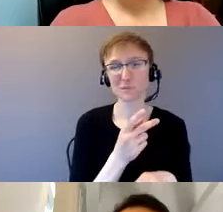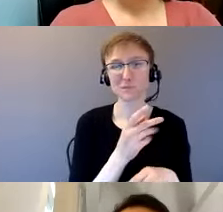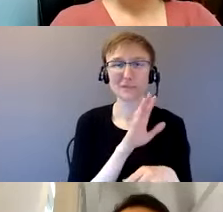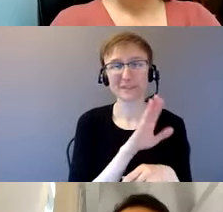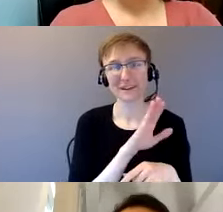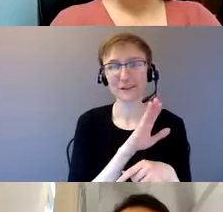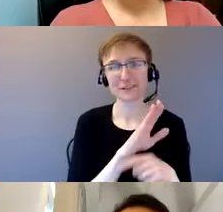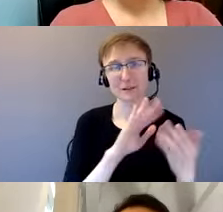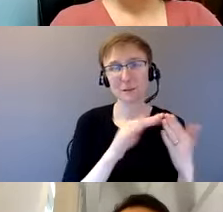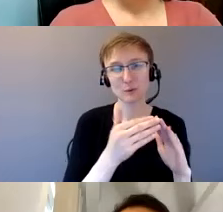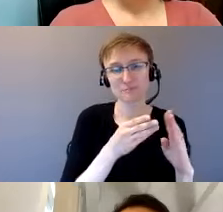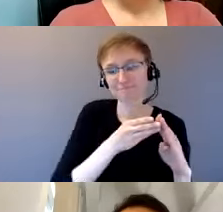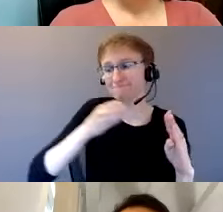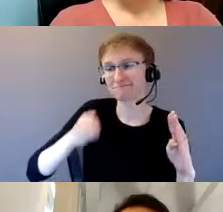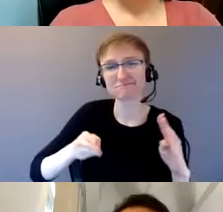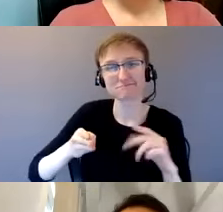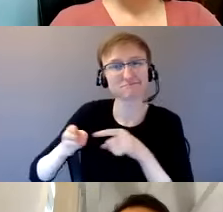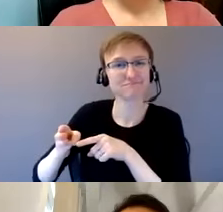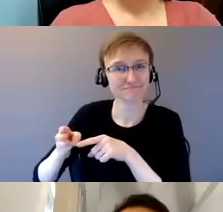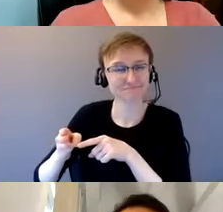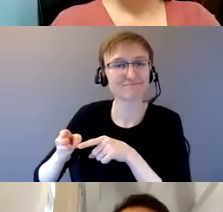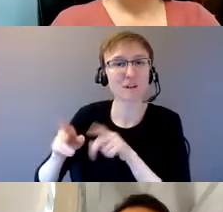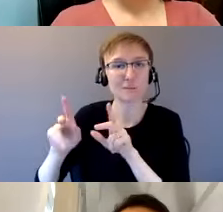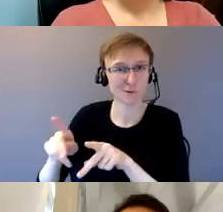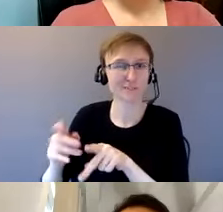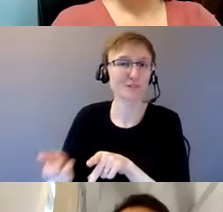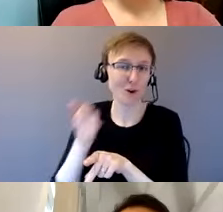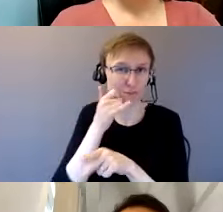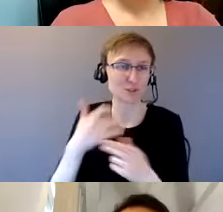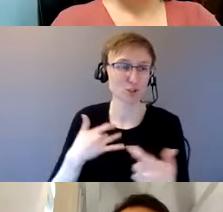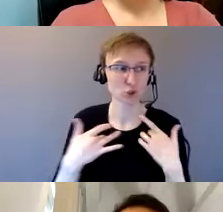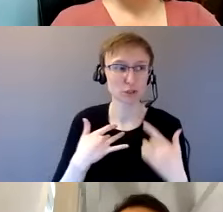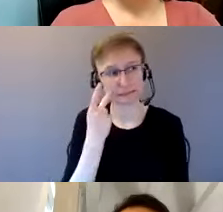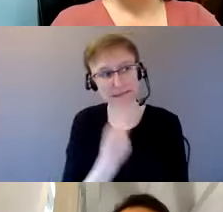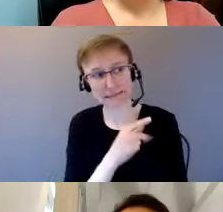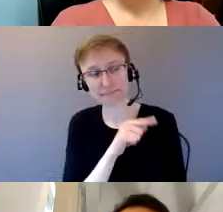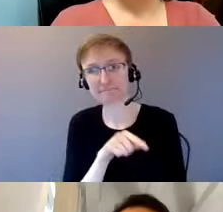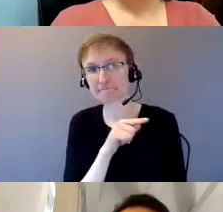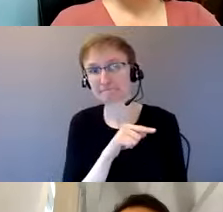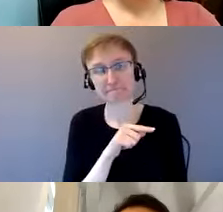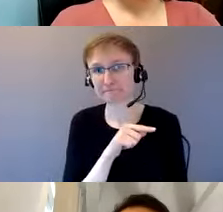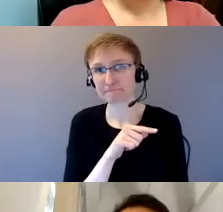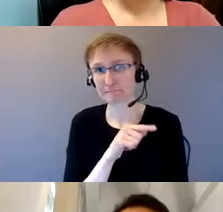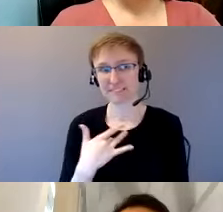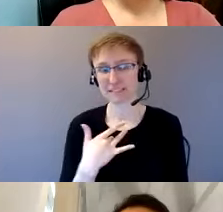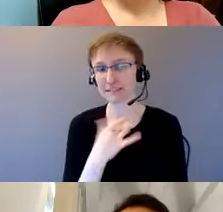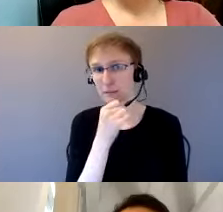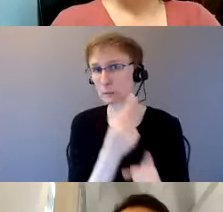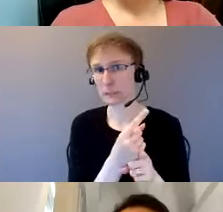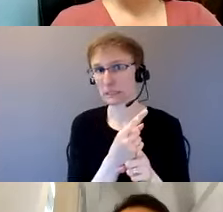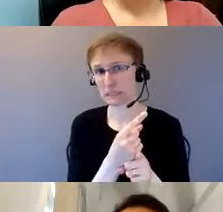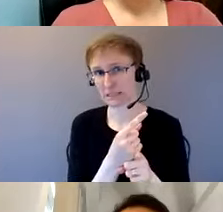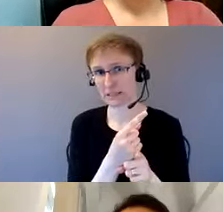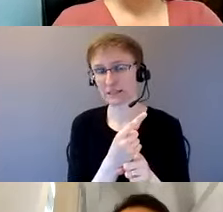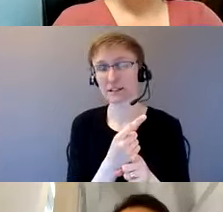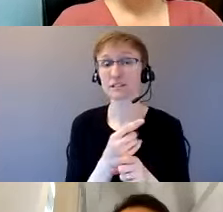often happen. I would get a phone call from a concerned community member, has just seen somebody in the community, whether it's a neighbor,